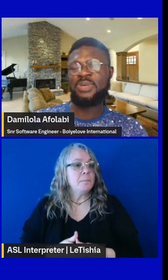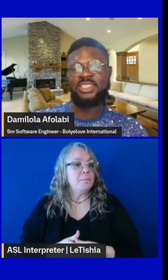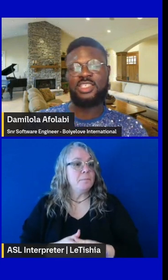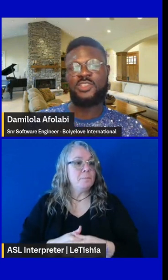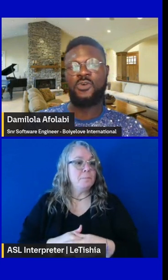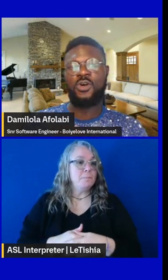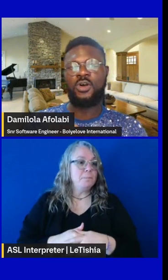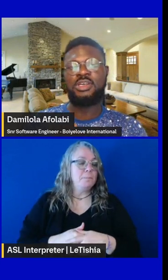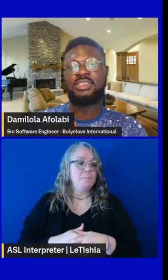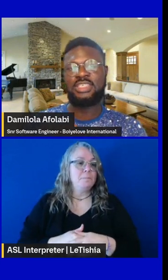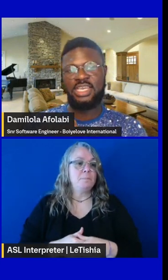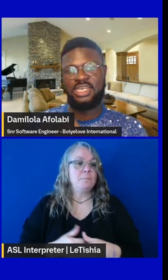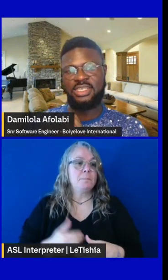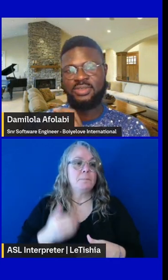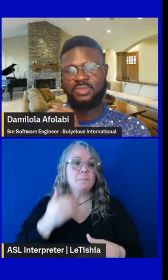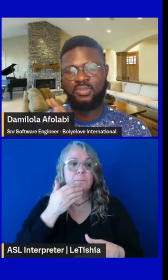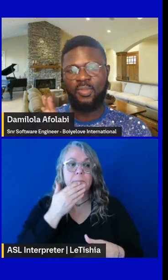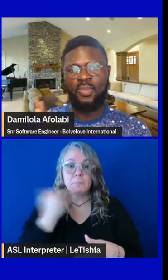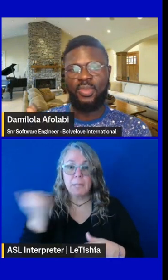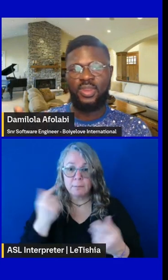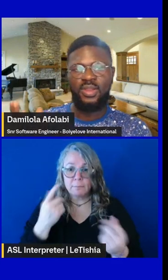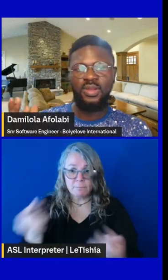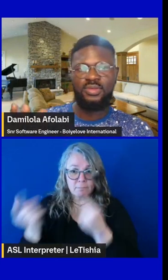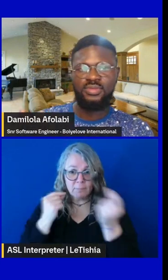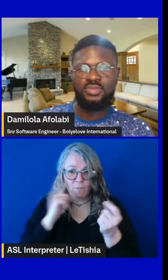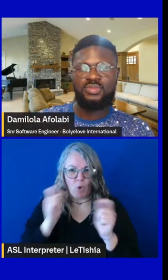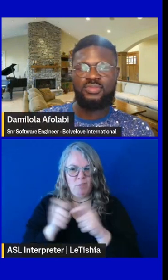and best practices for scaling.